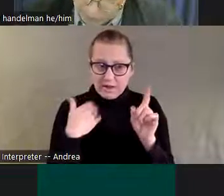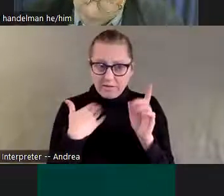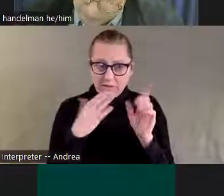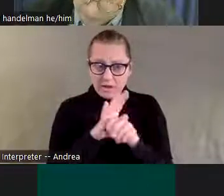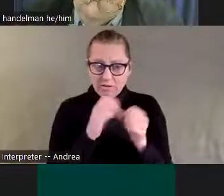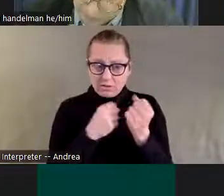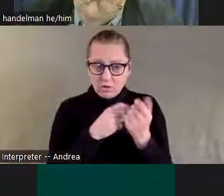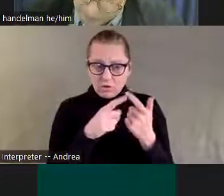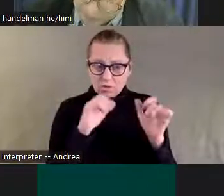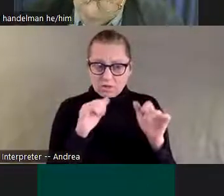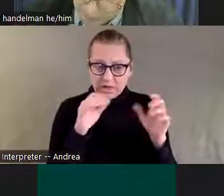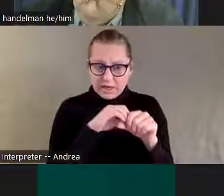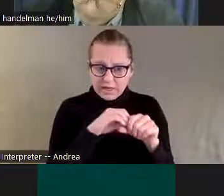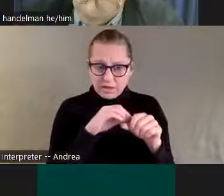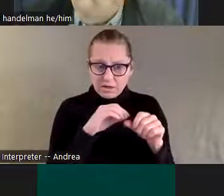in?